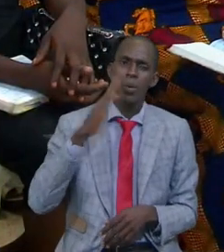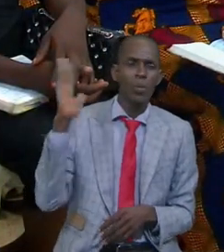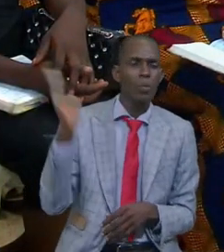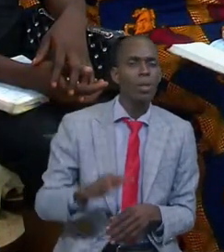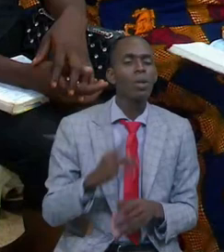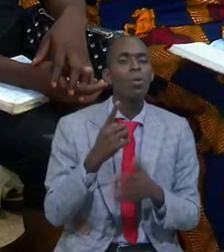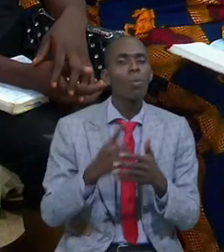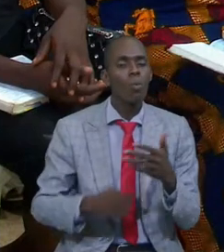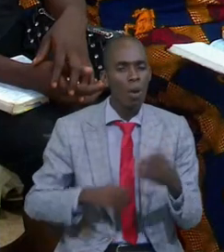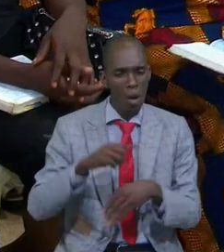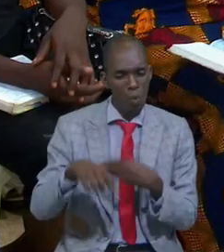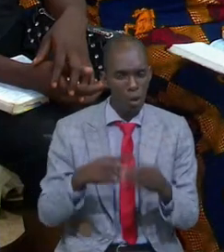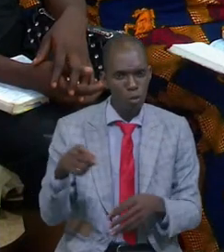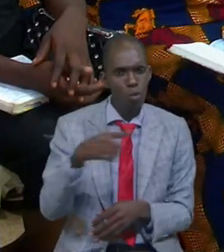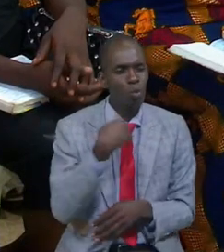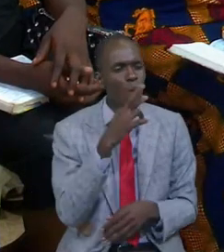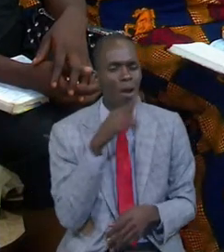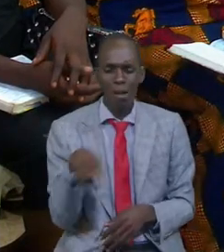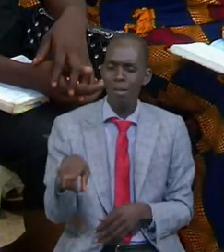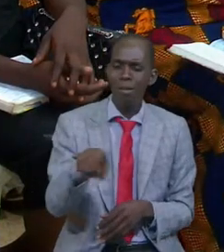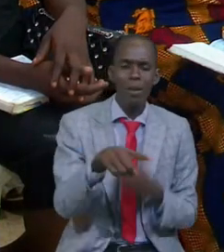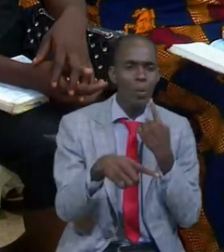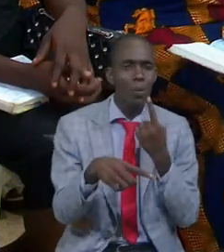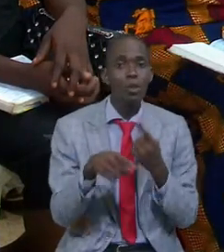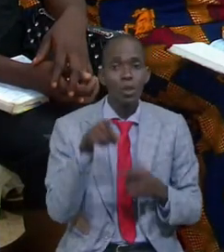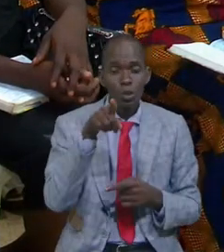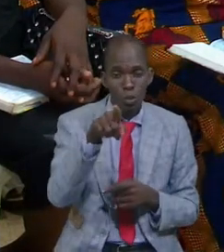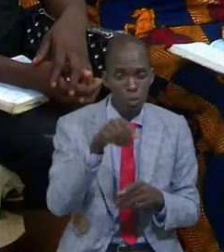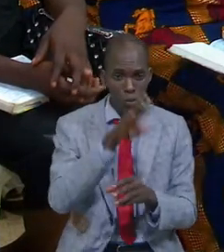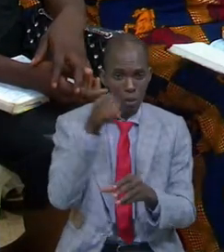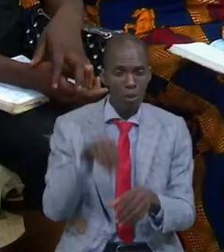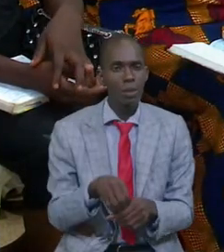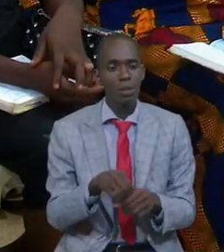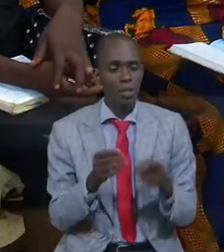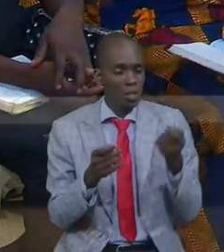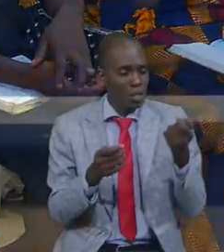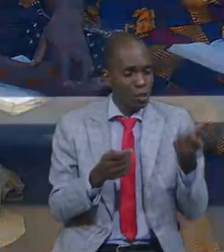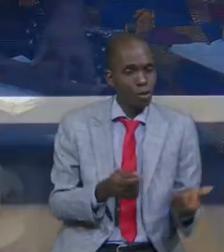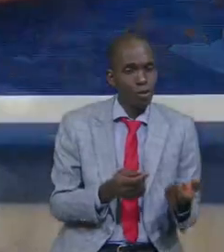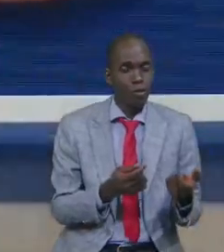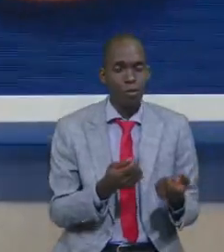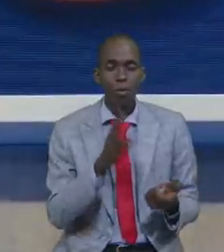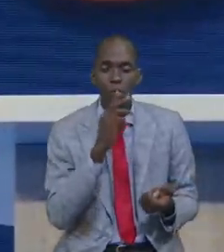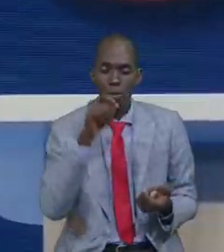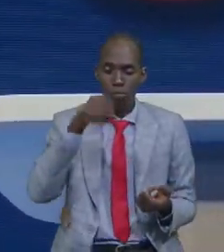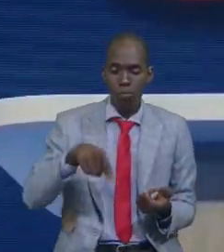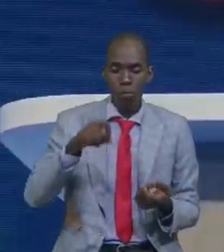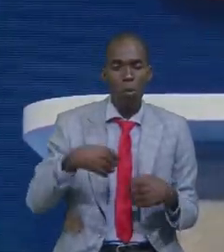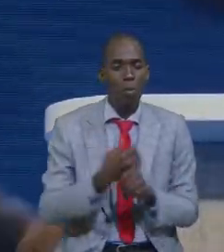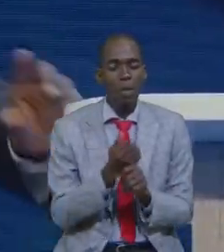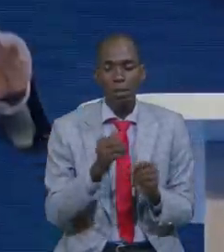They. Who are they? How about you? Little drops of water make a mighty ocean.